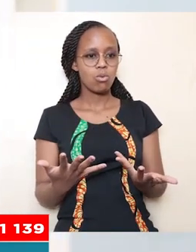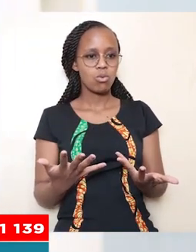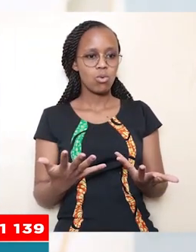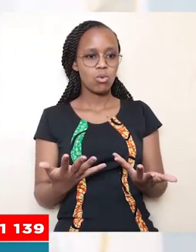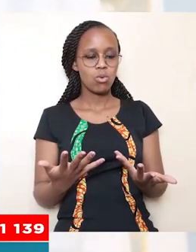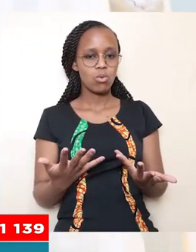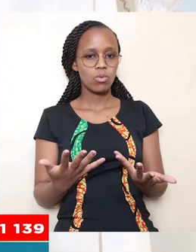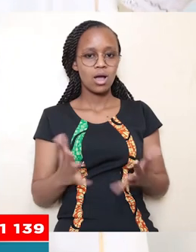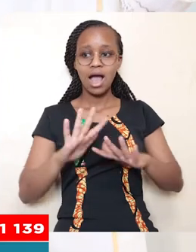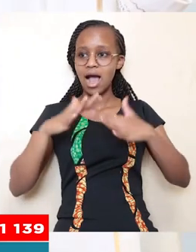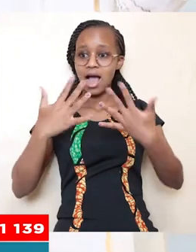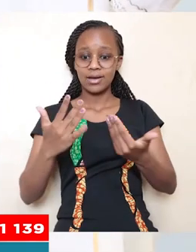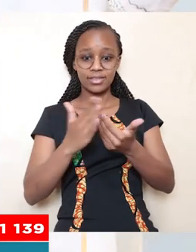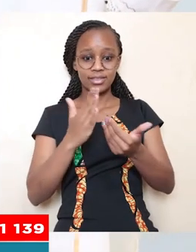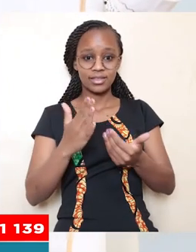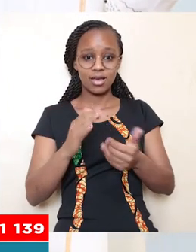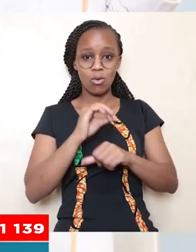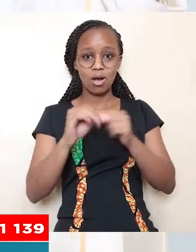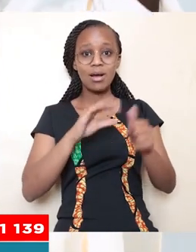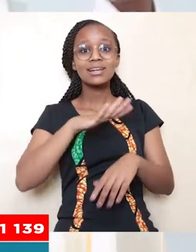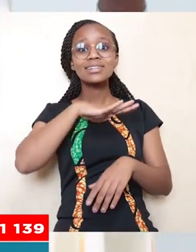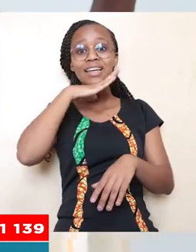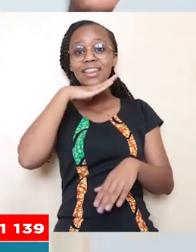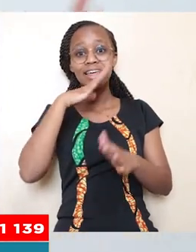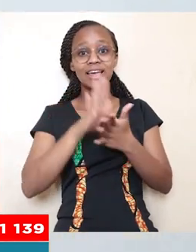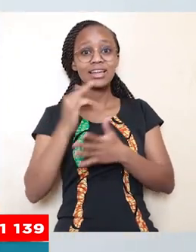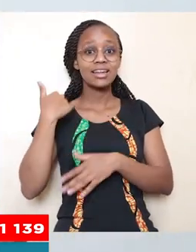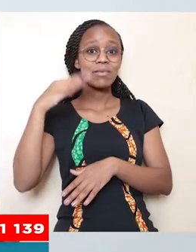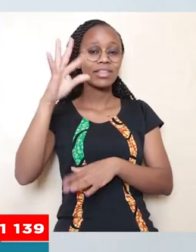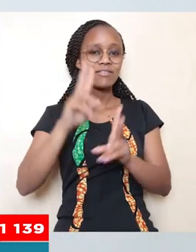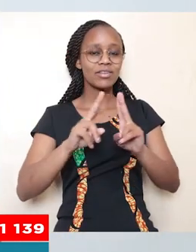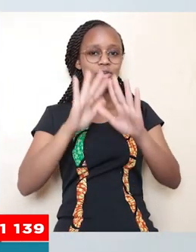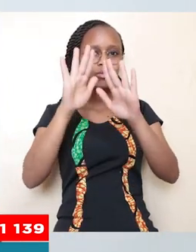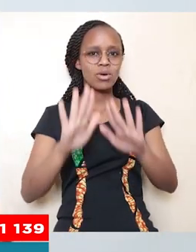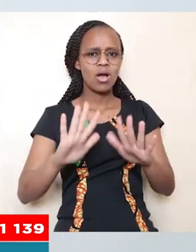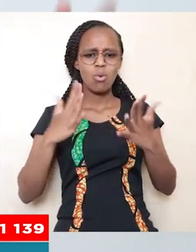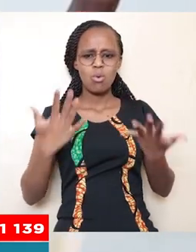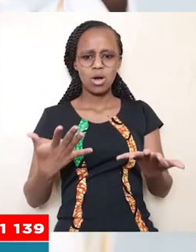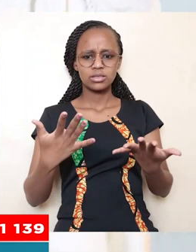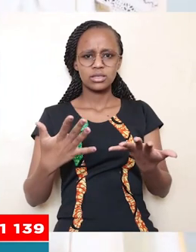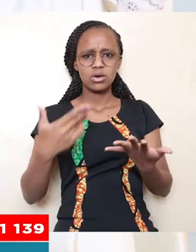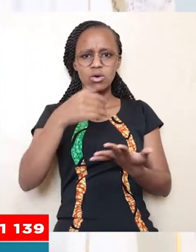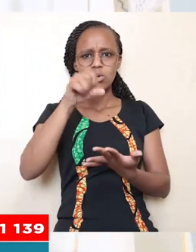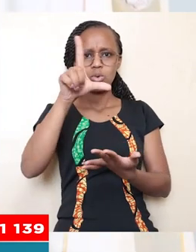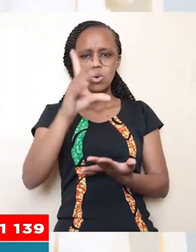they view death, and number three, most importantly,